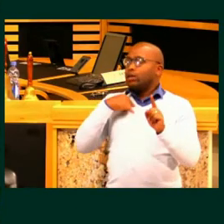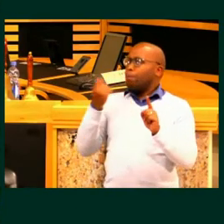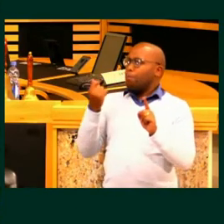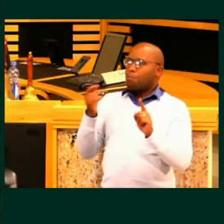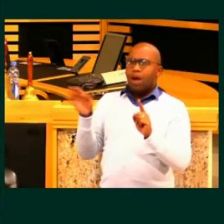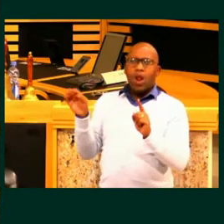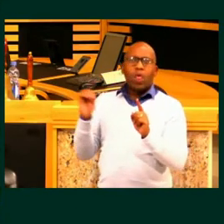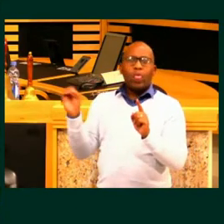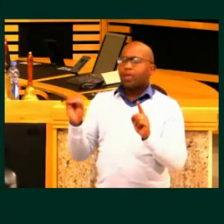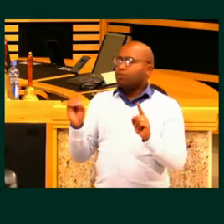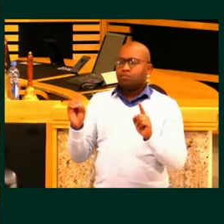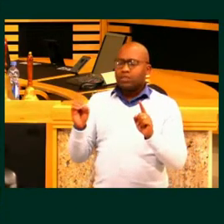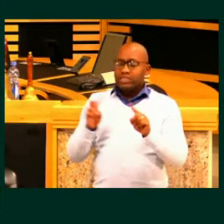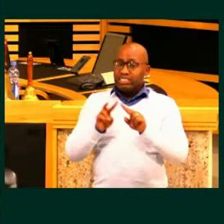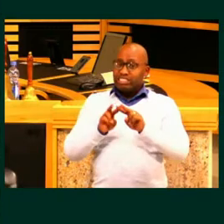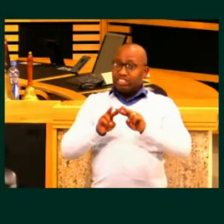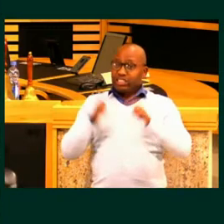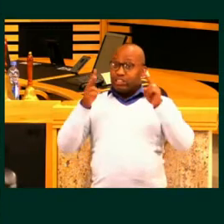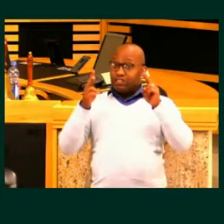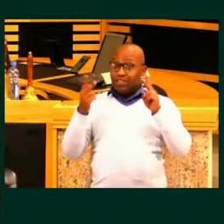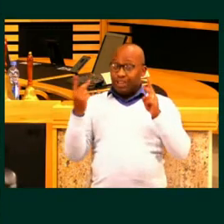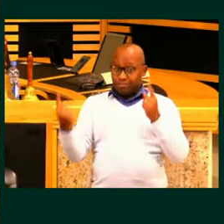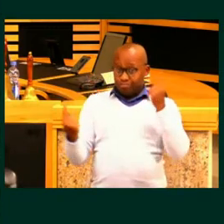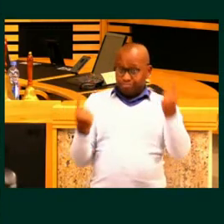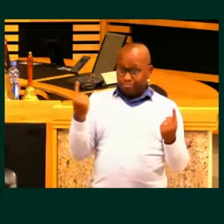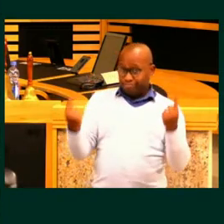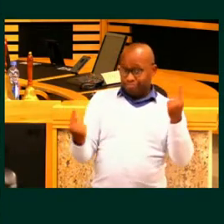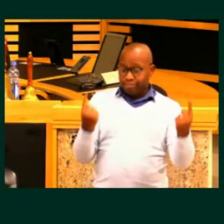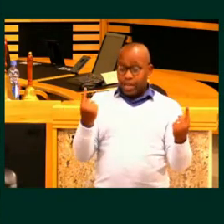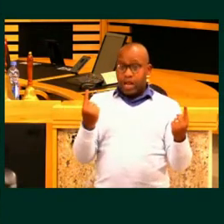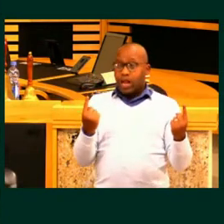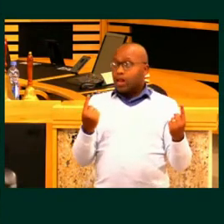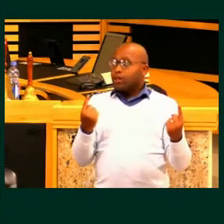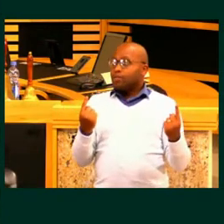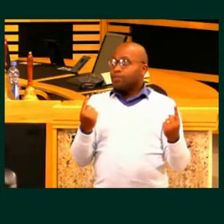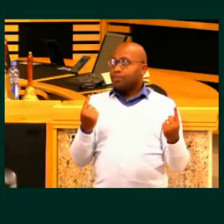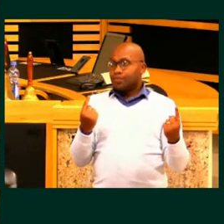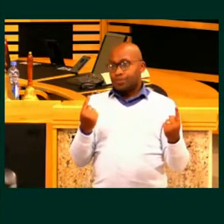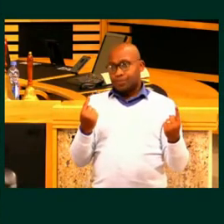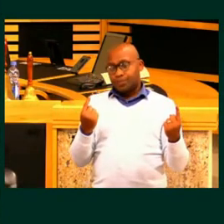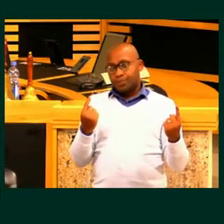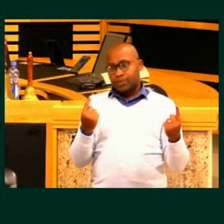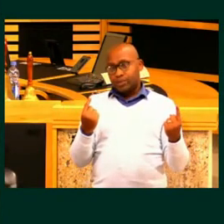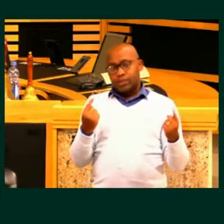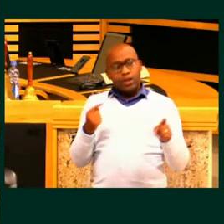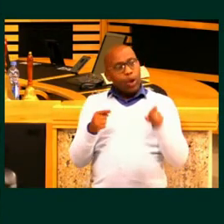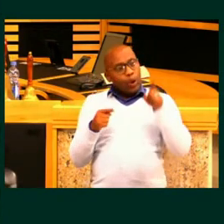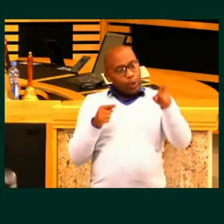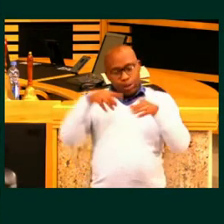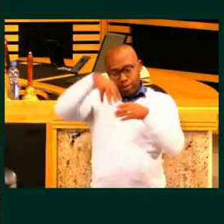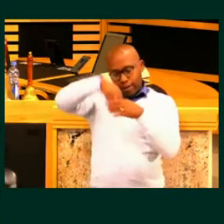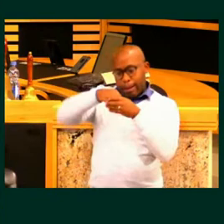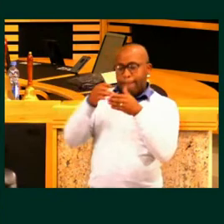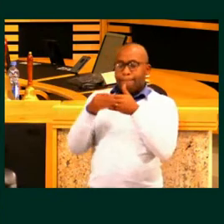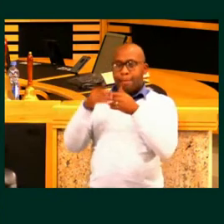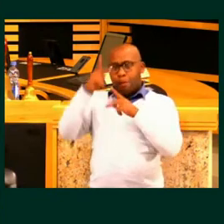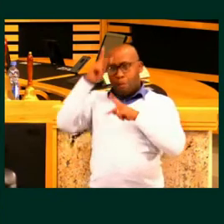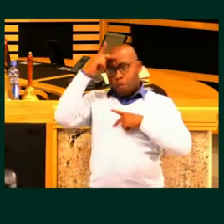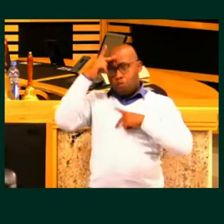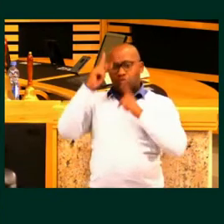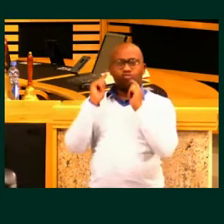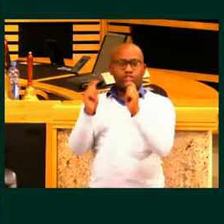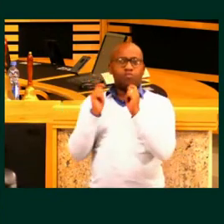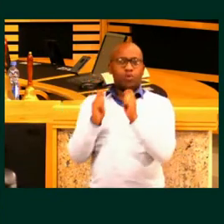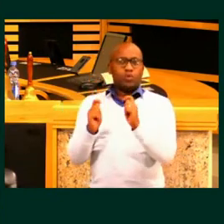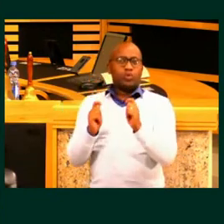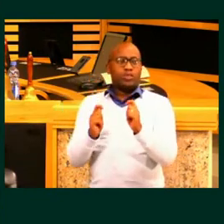in tackling this task and they member as a member of the portfolio Committee of Transport I would have thought that you